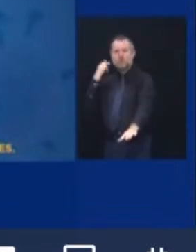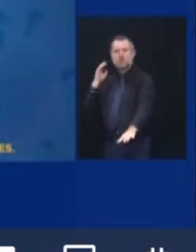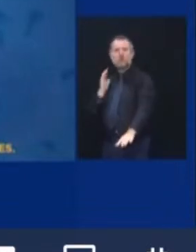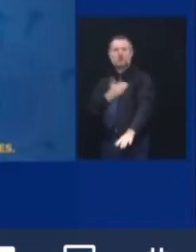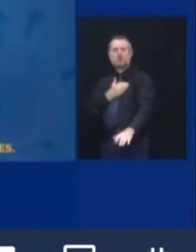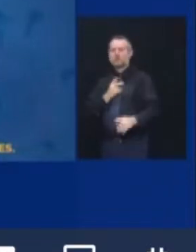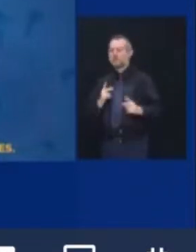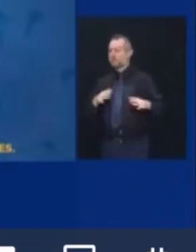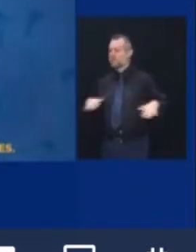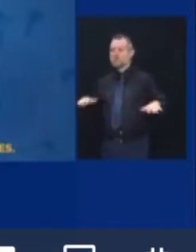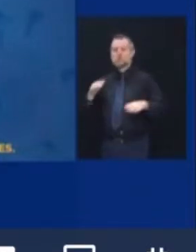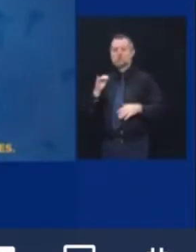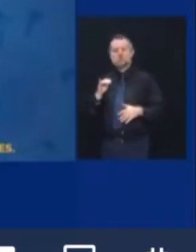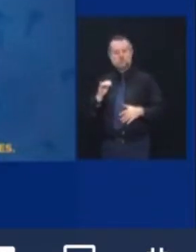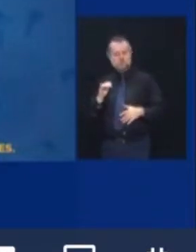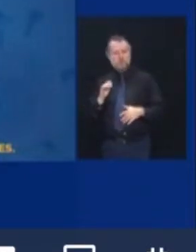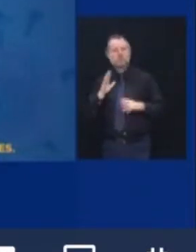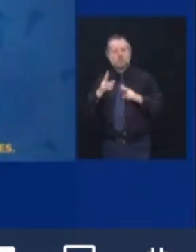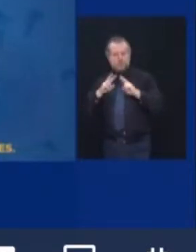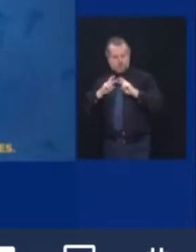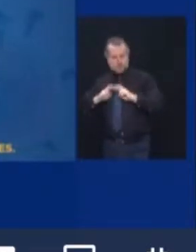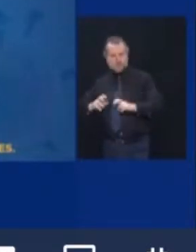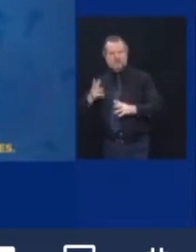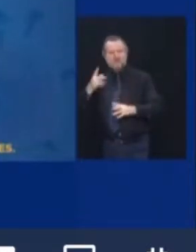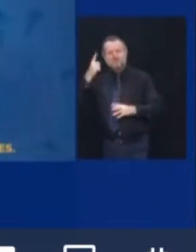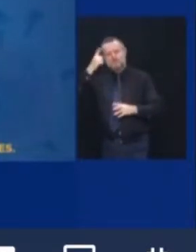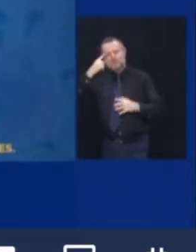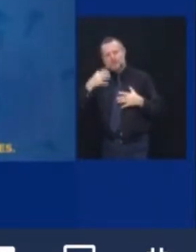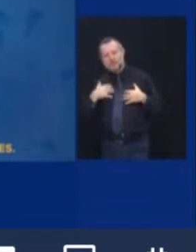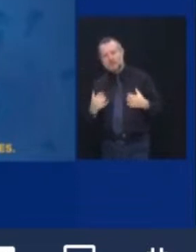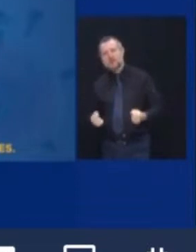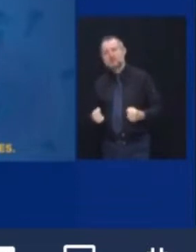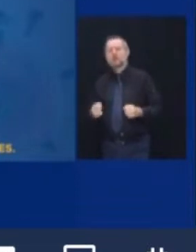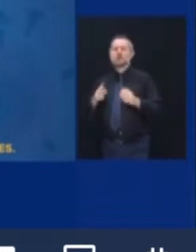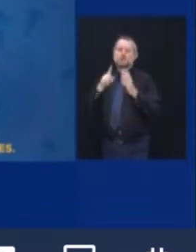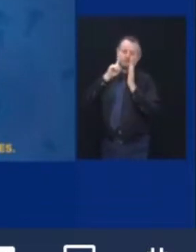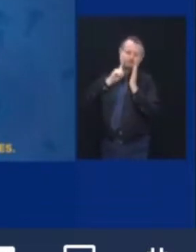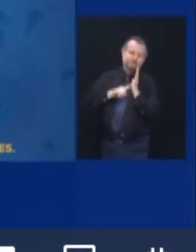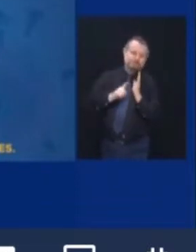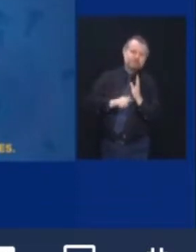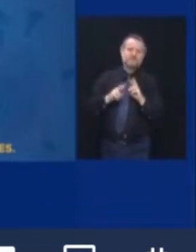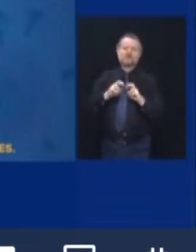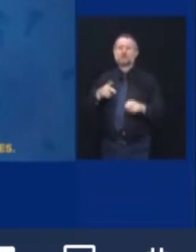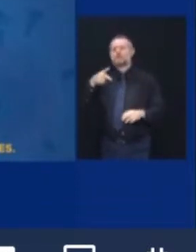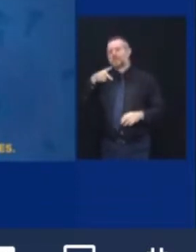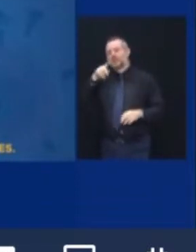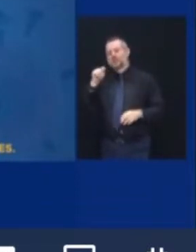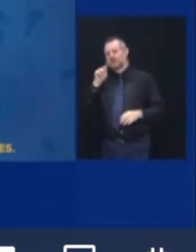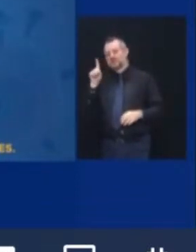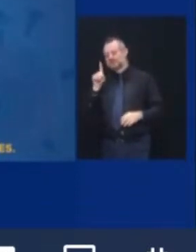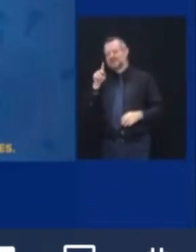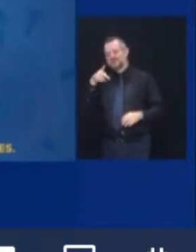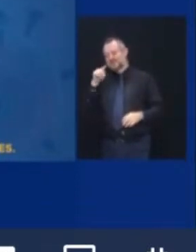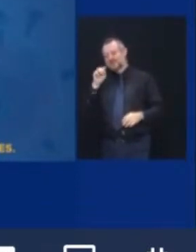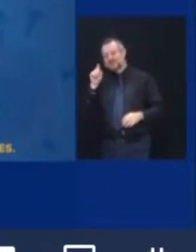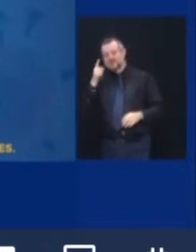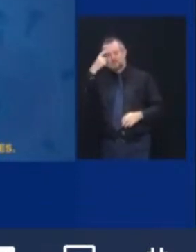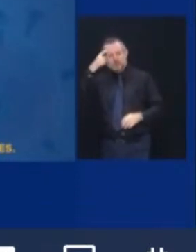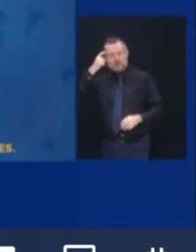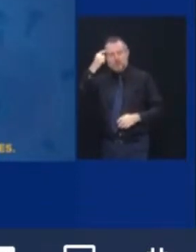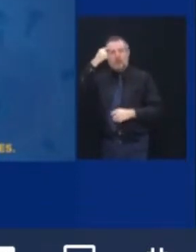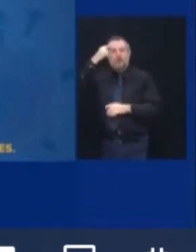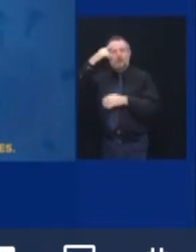going to be all sorts of mental health issues, PTSD issues, trauma